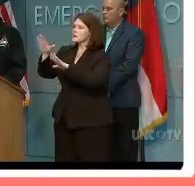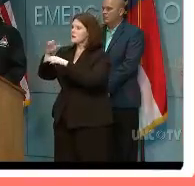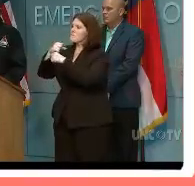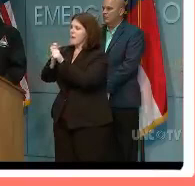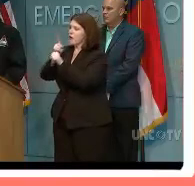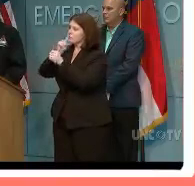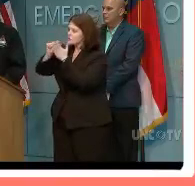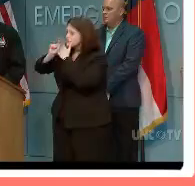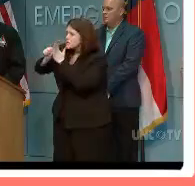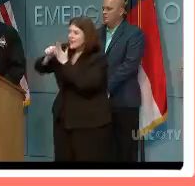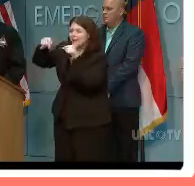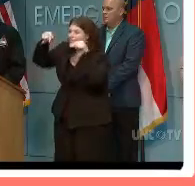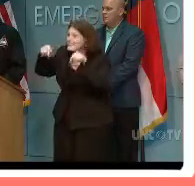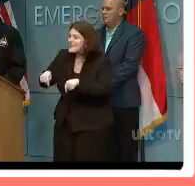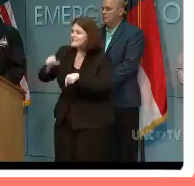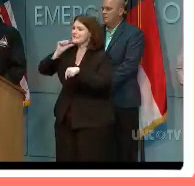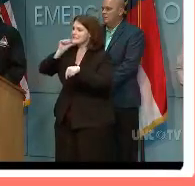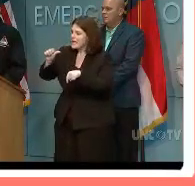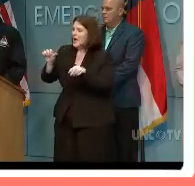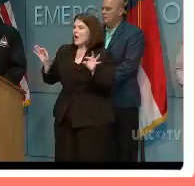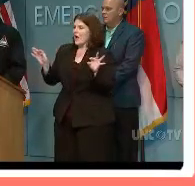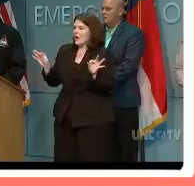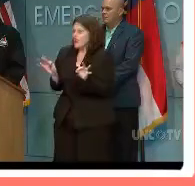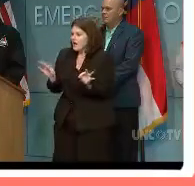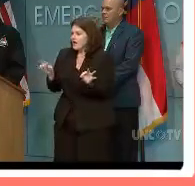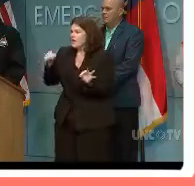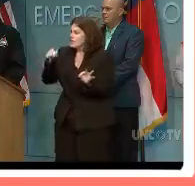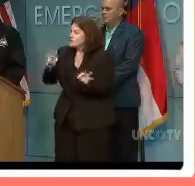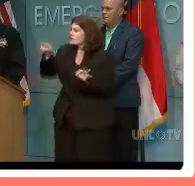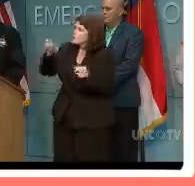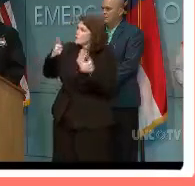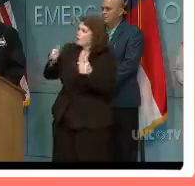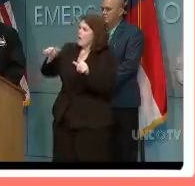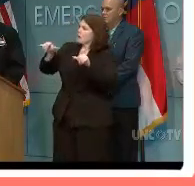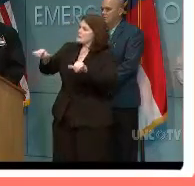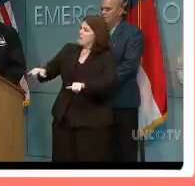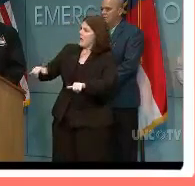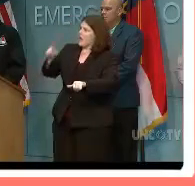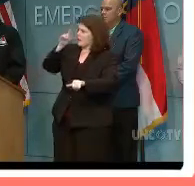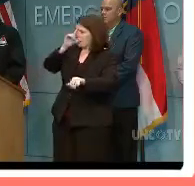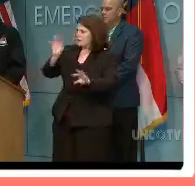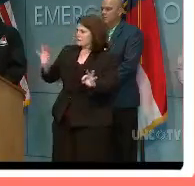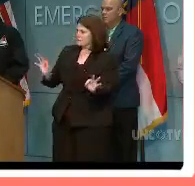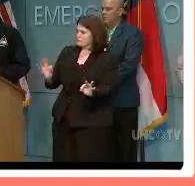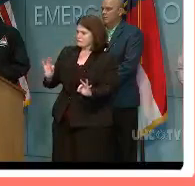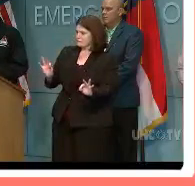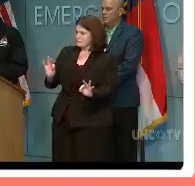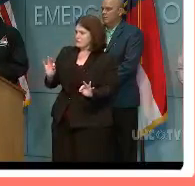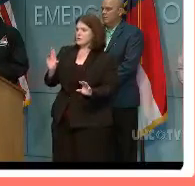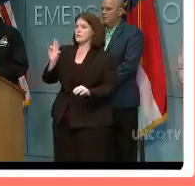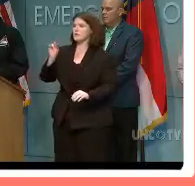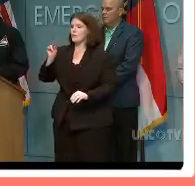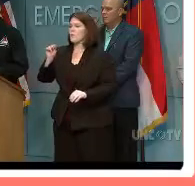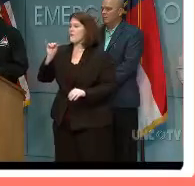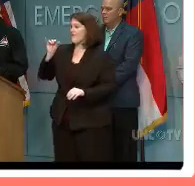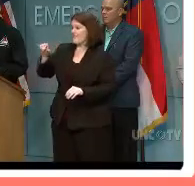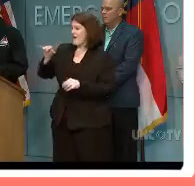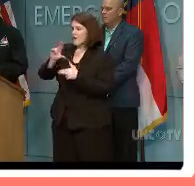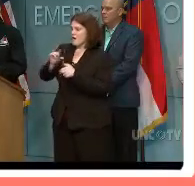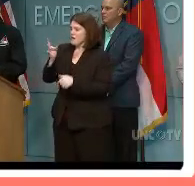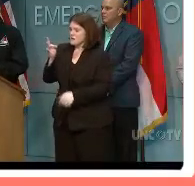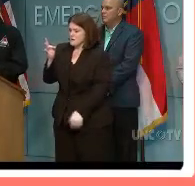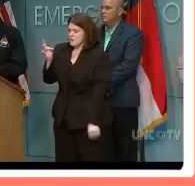understand that this is not a storm that you need to try and ride out. It is one of those storms